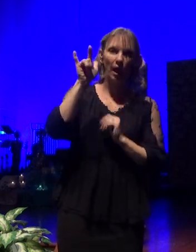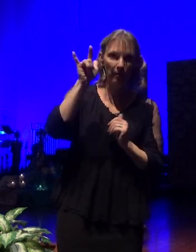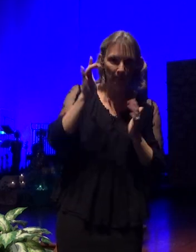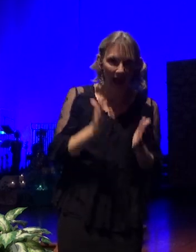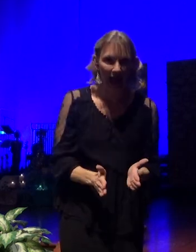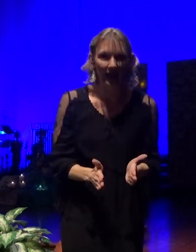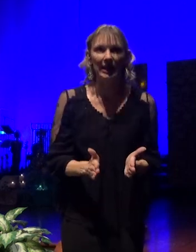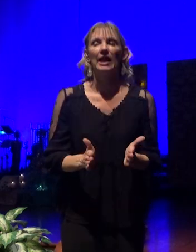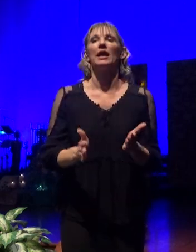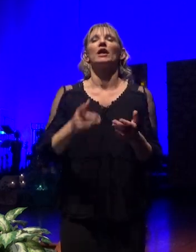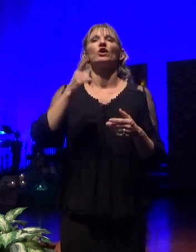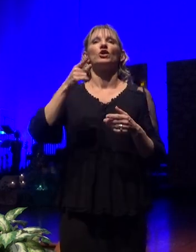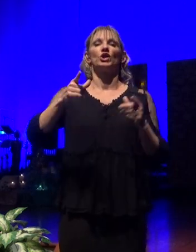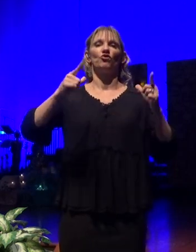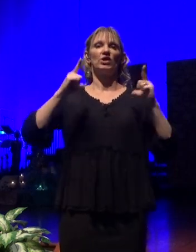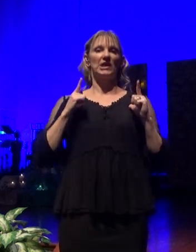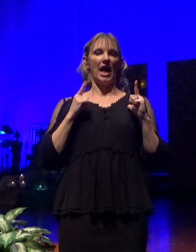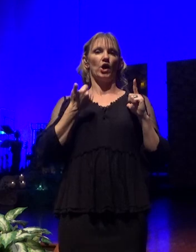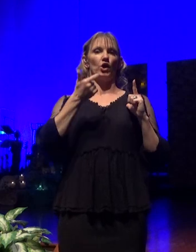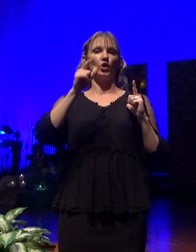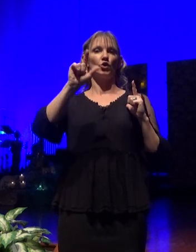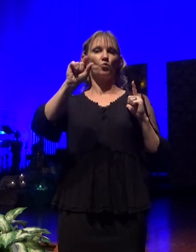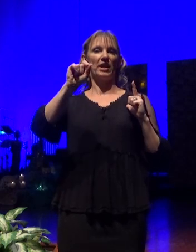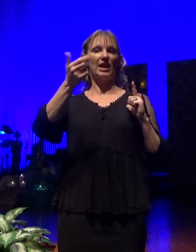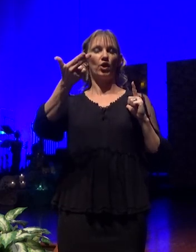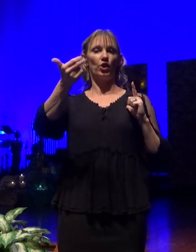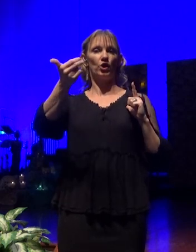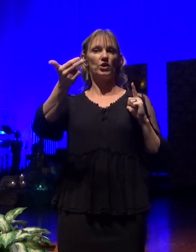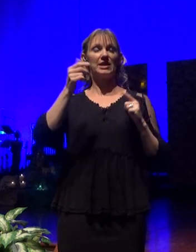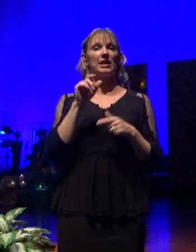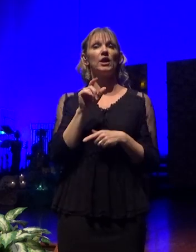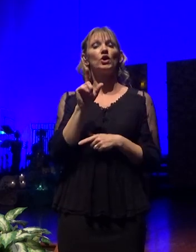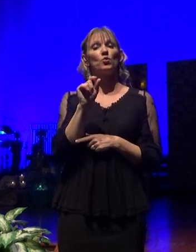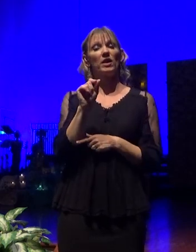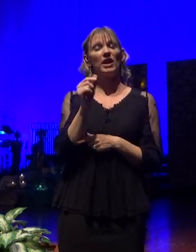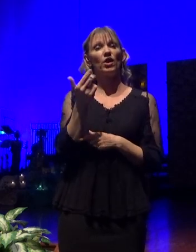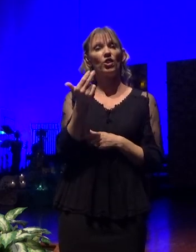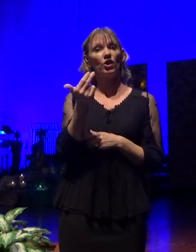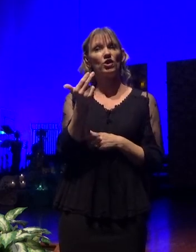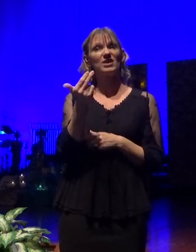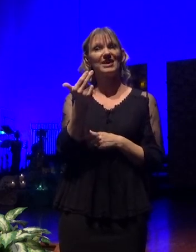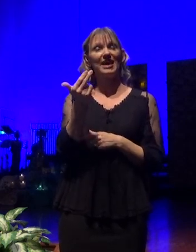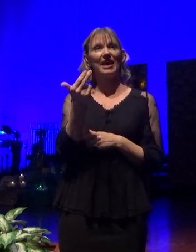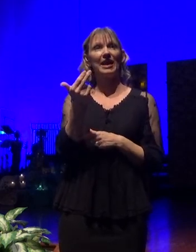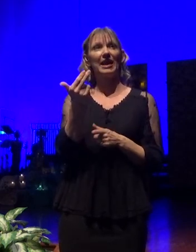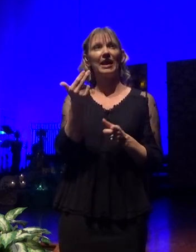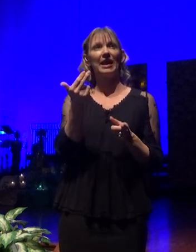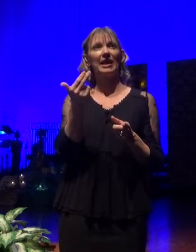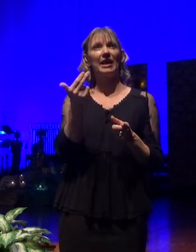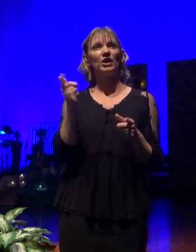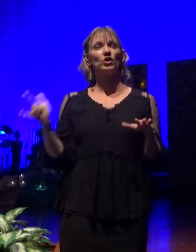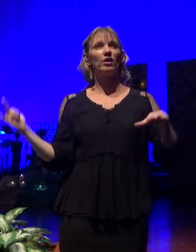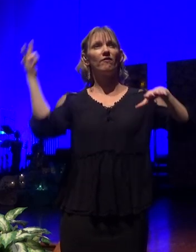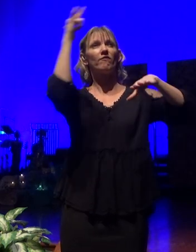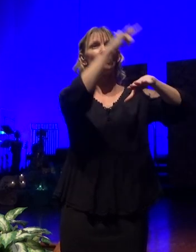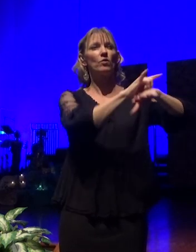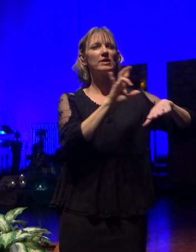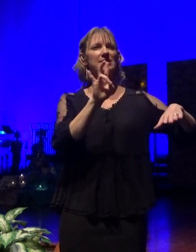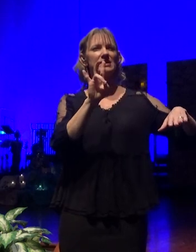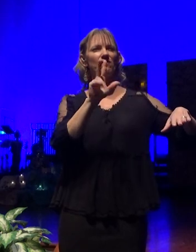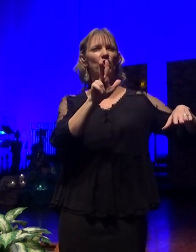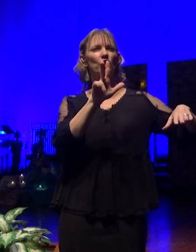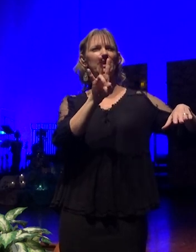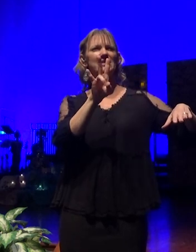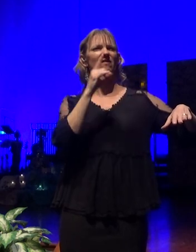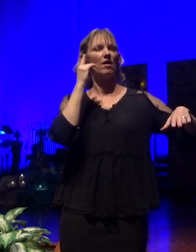she retired in 2013. And in 2013, she flew I get the 737, was it? I think it is. I always